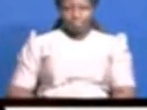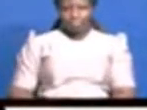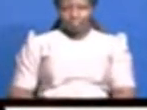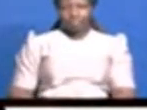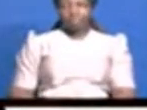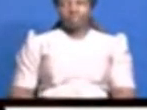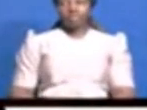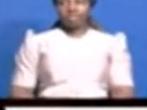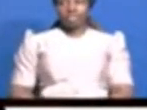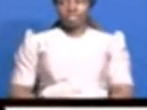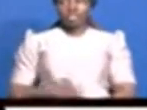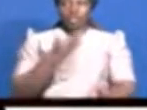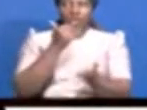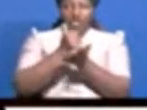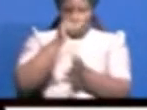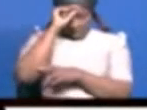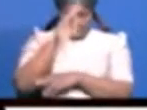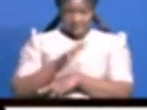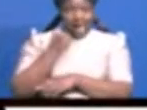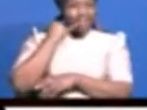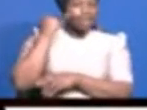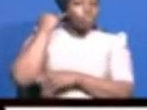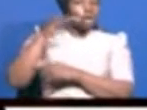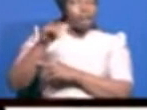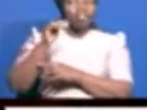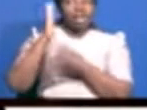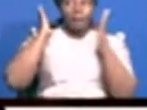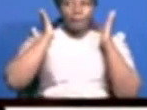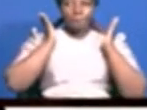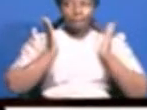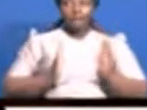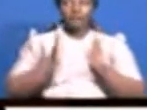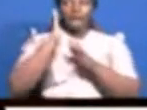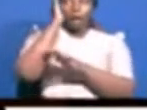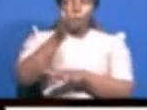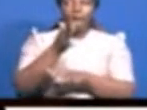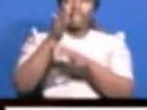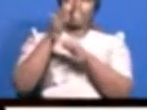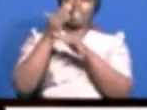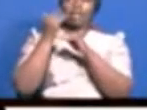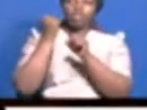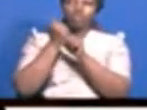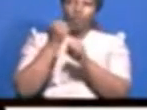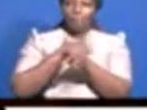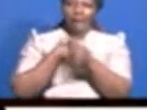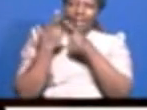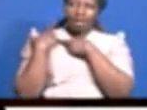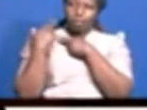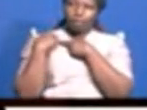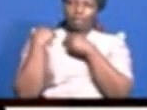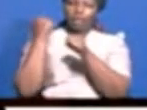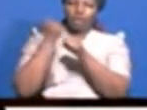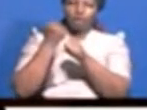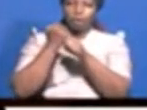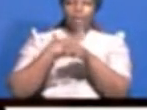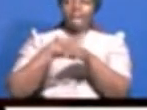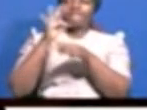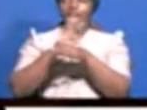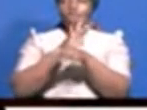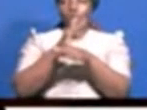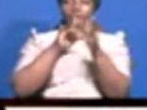County, that I shall diligently discharge my duties and perform my functions in the